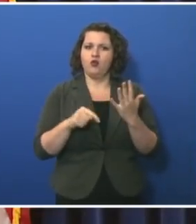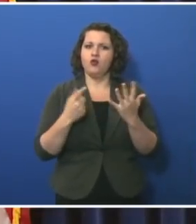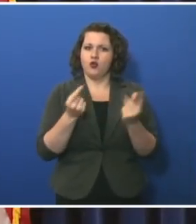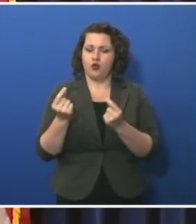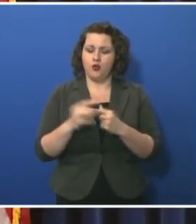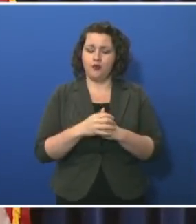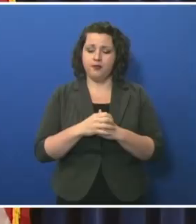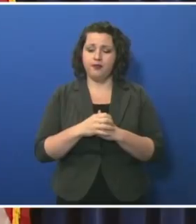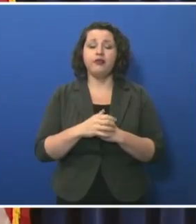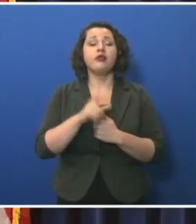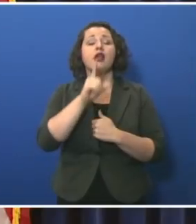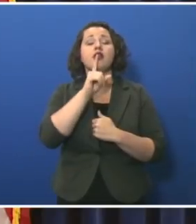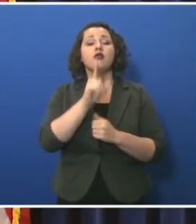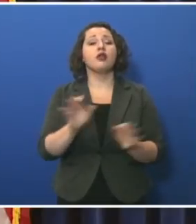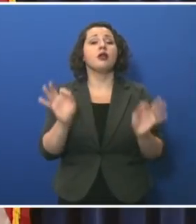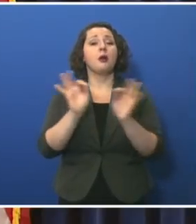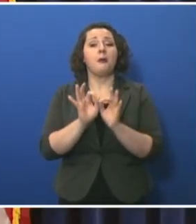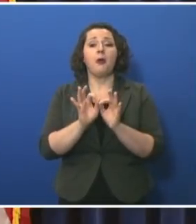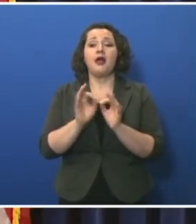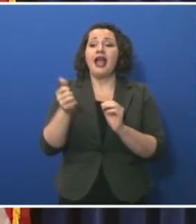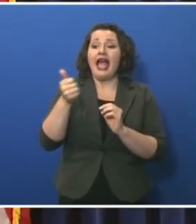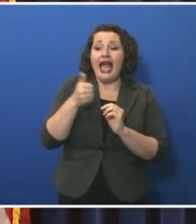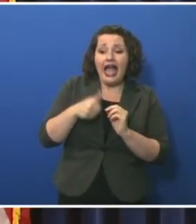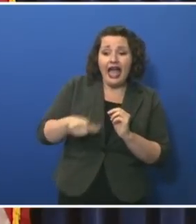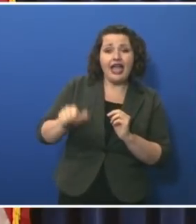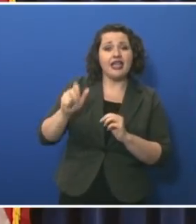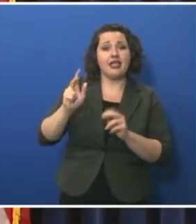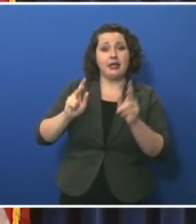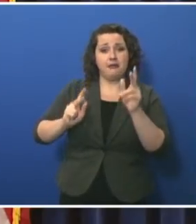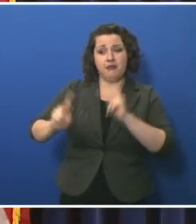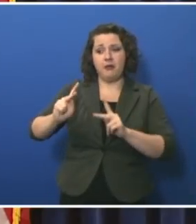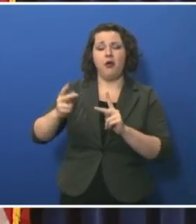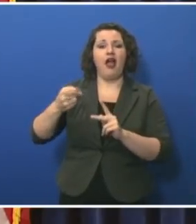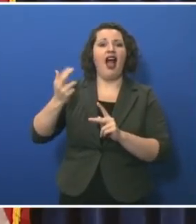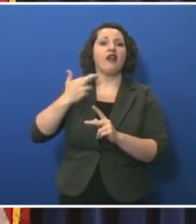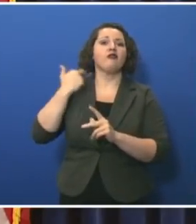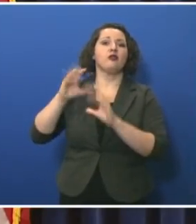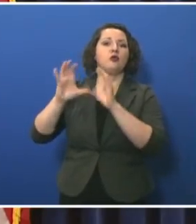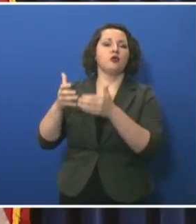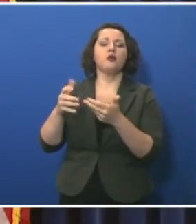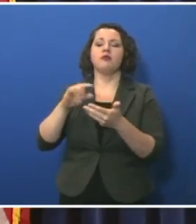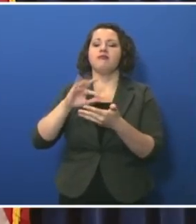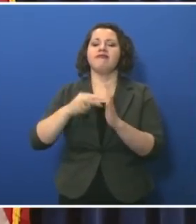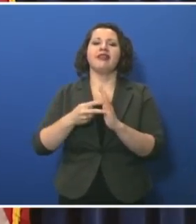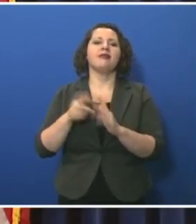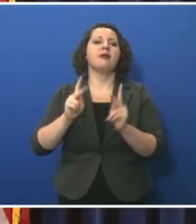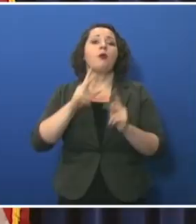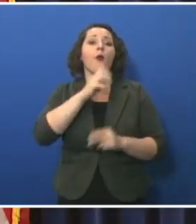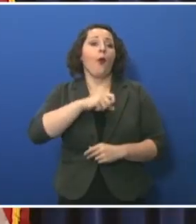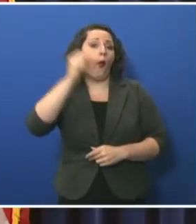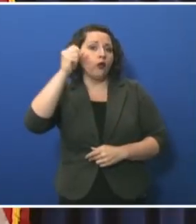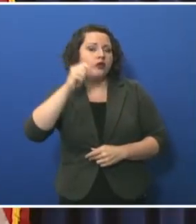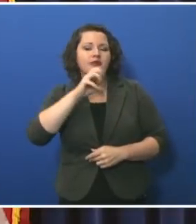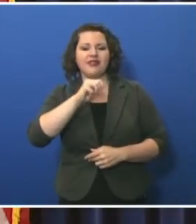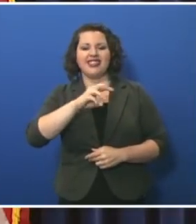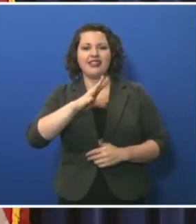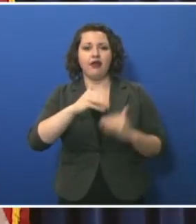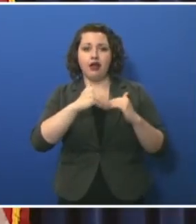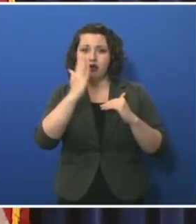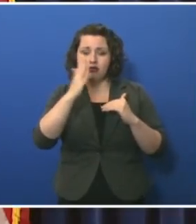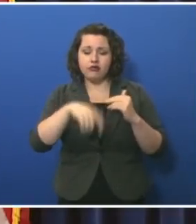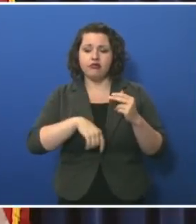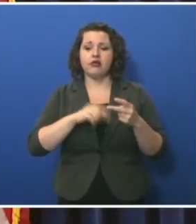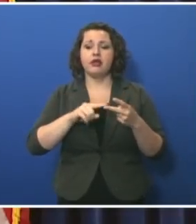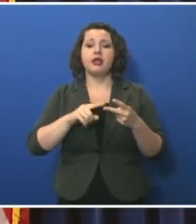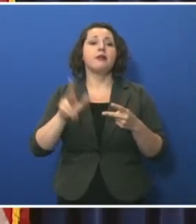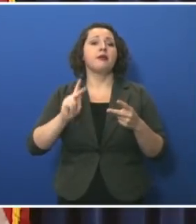It's important to remember that any Iowan that falls into a high-risk group, so that's going to include people who are older than 65,